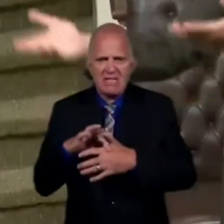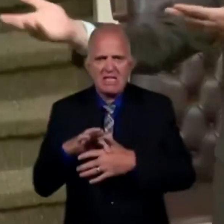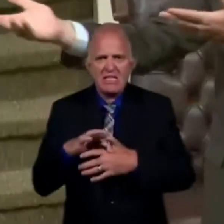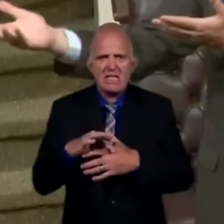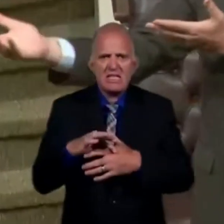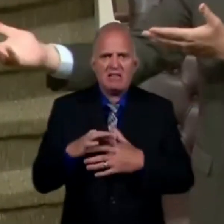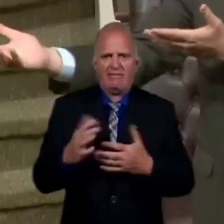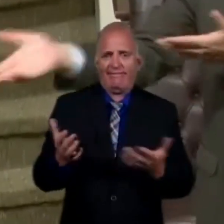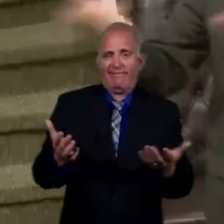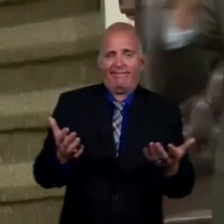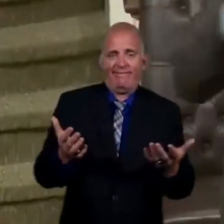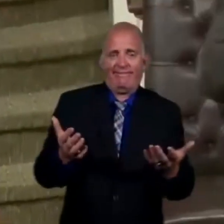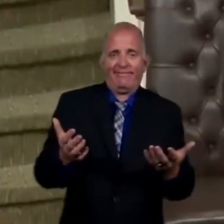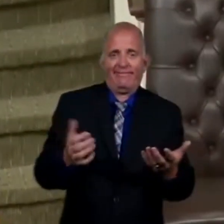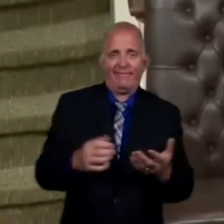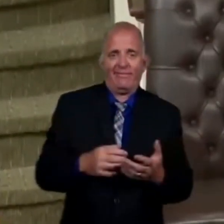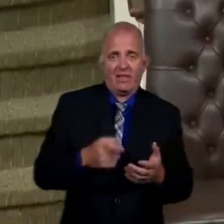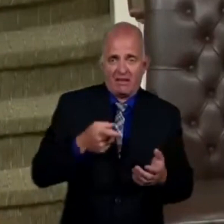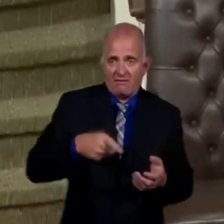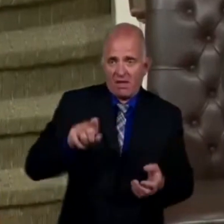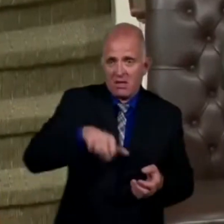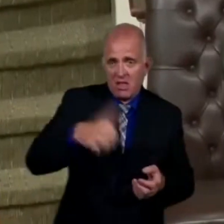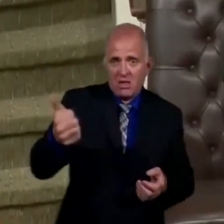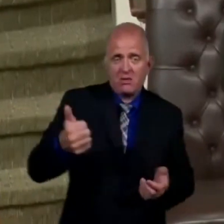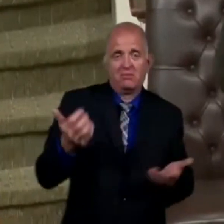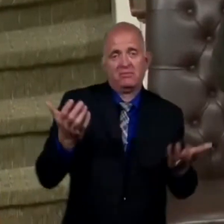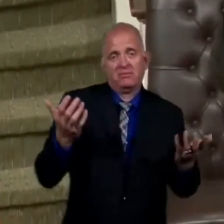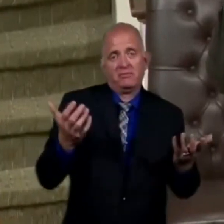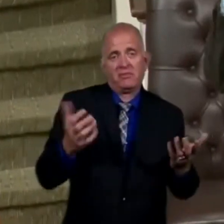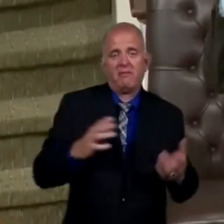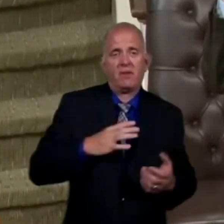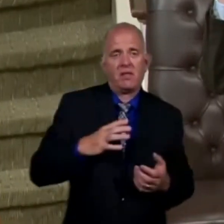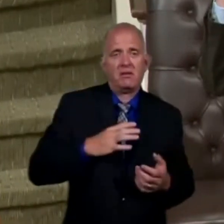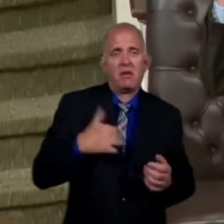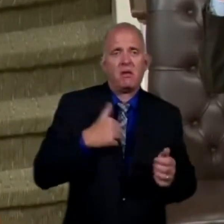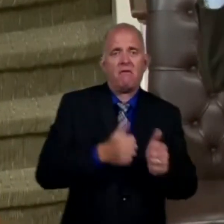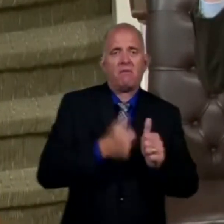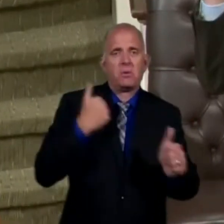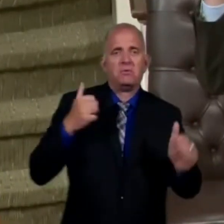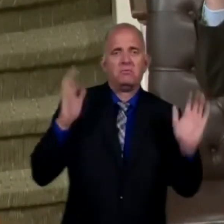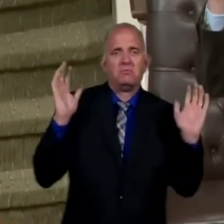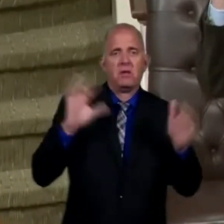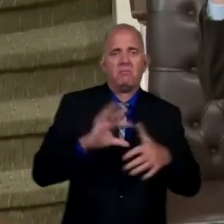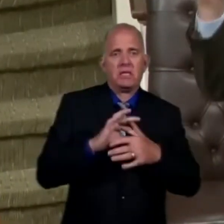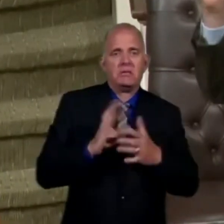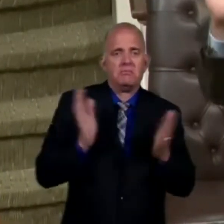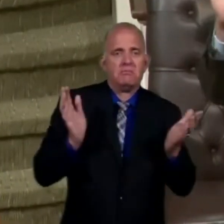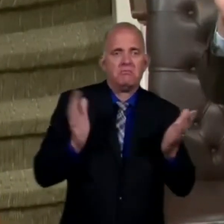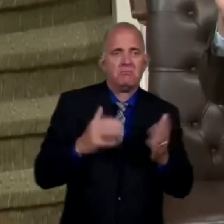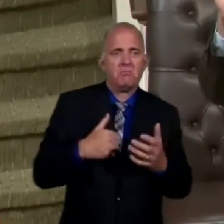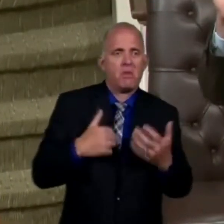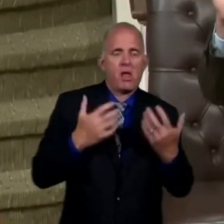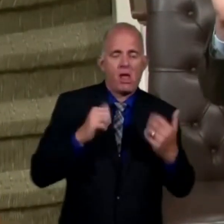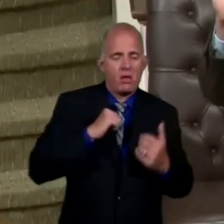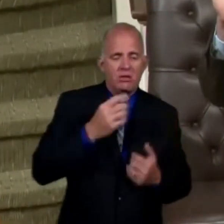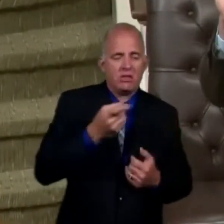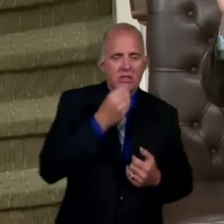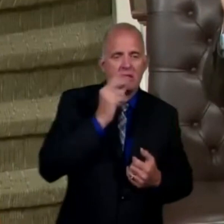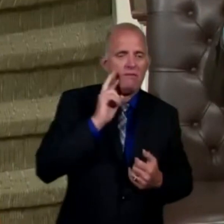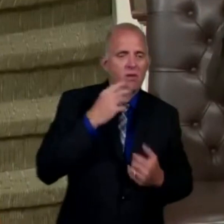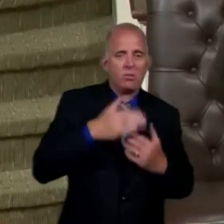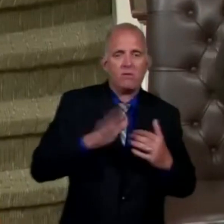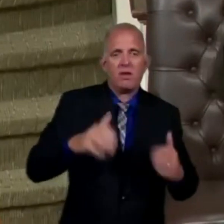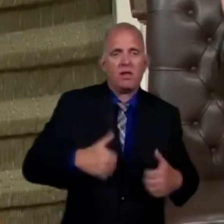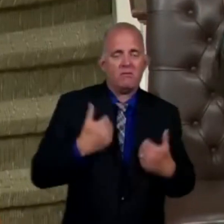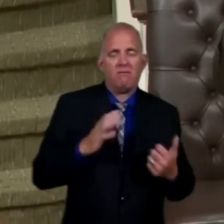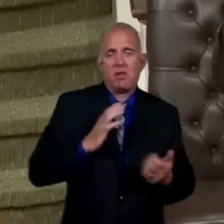said, if it hurts another brother or sister, then I don't have to have meat the rest of my life. I'll be a vegetarian if that'll help you. You know what that